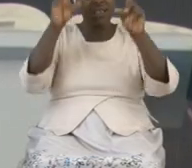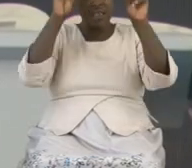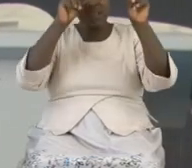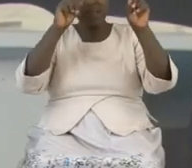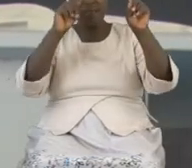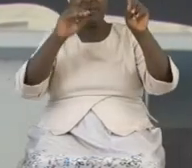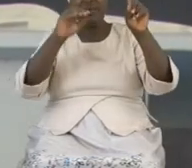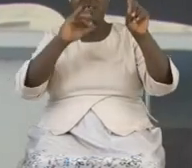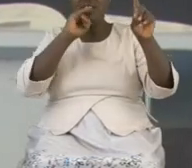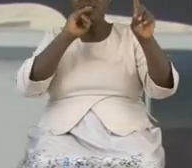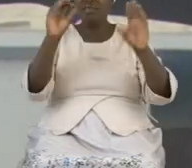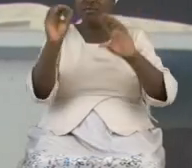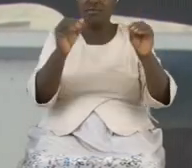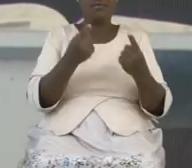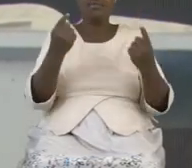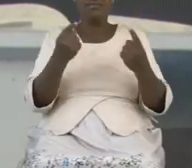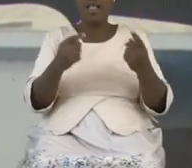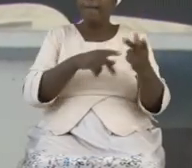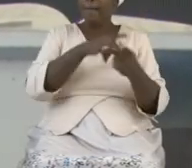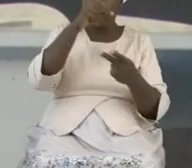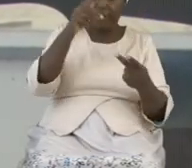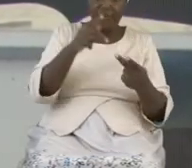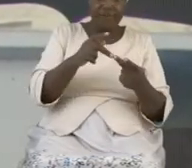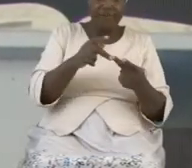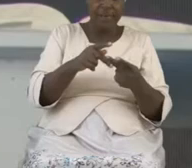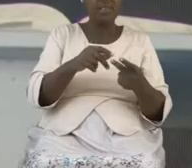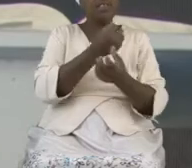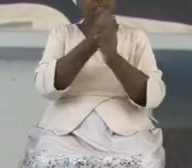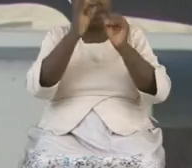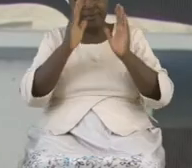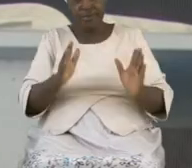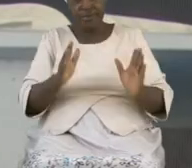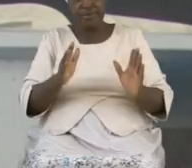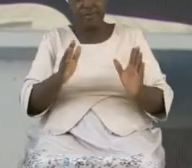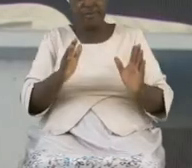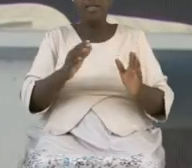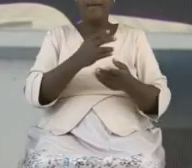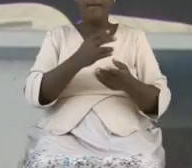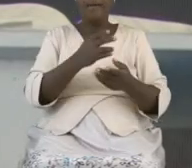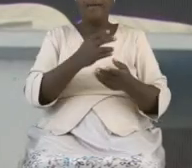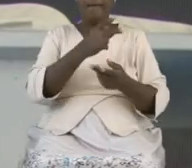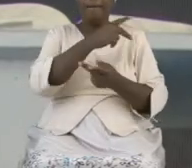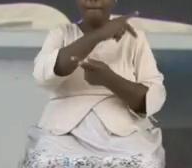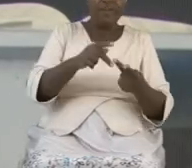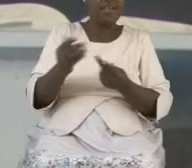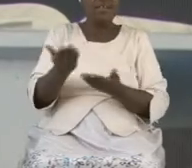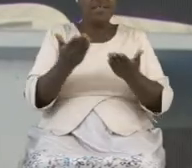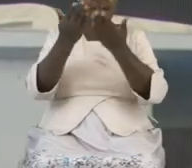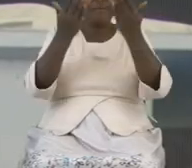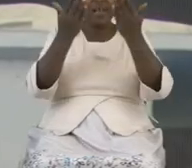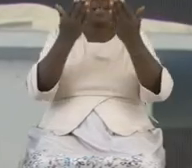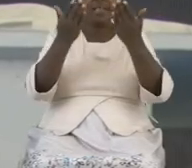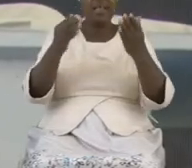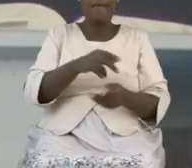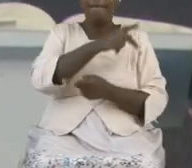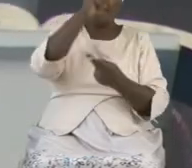sin. Perfect Savior, perfect sacrifice, perfect substitute.